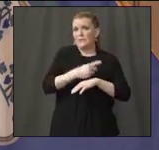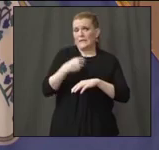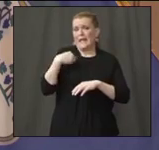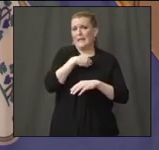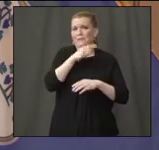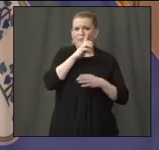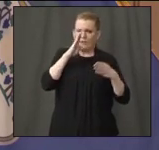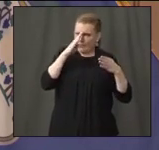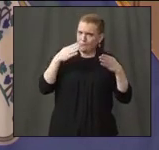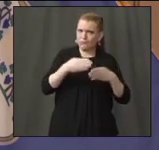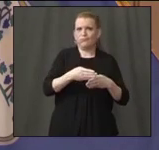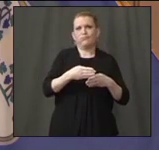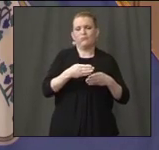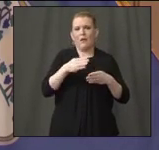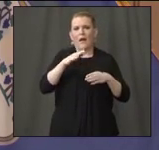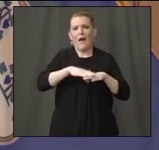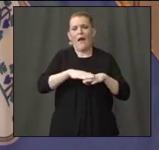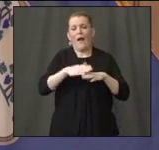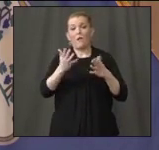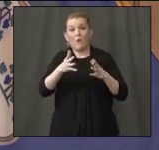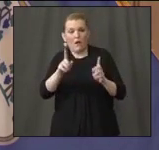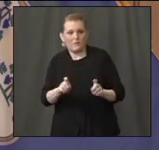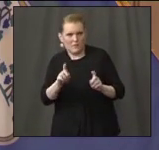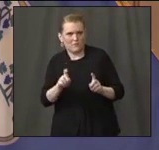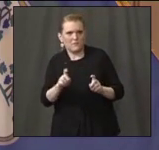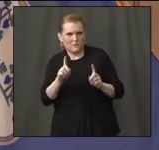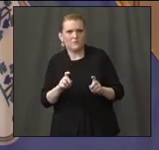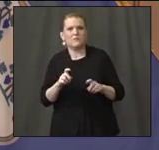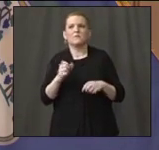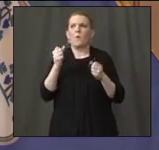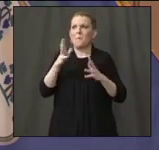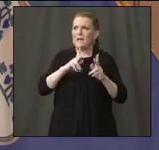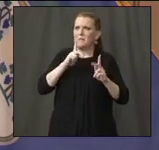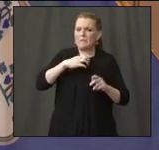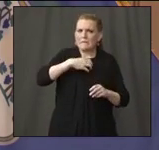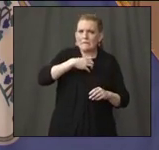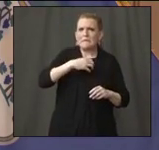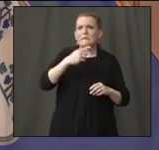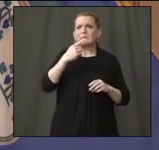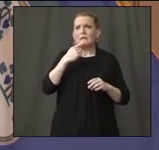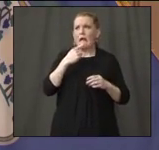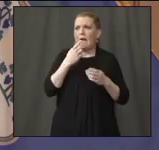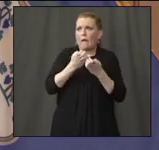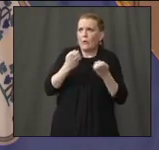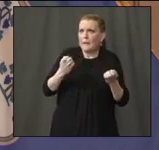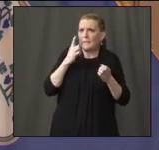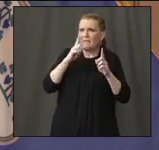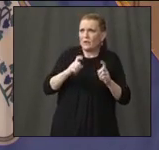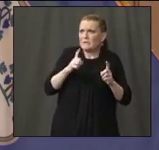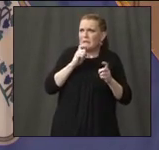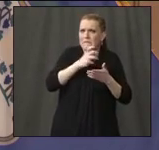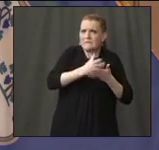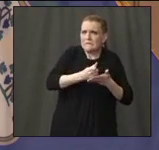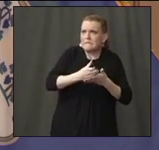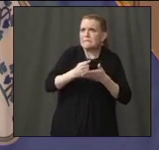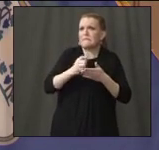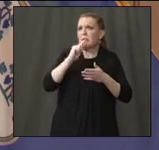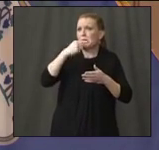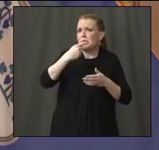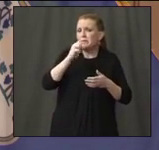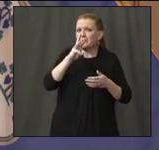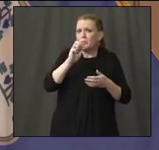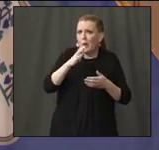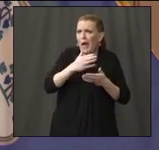and the swabs and the reagents from the federal government. Okay, so be it. But we've established some